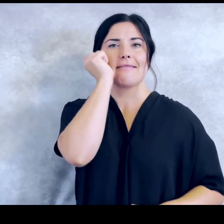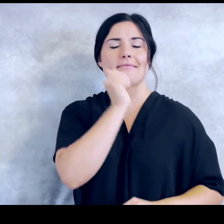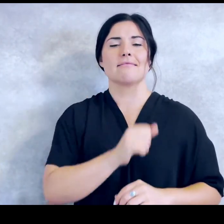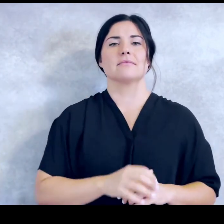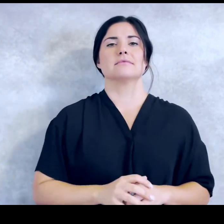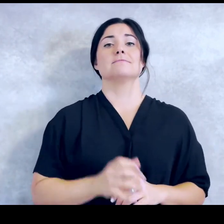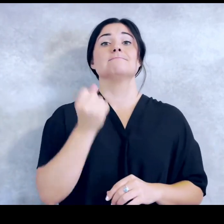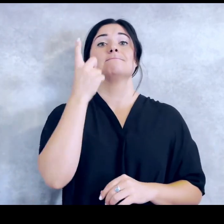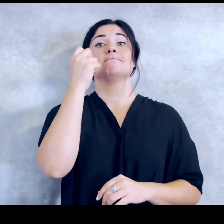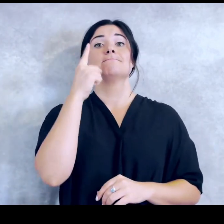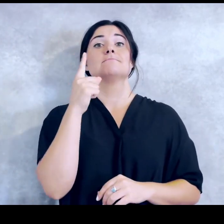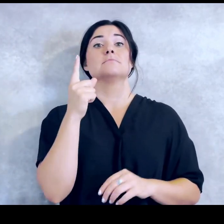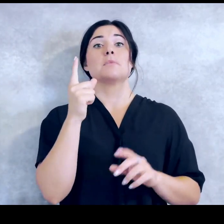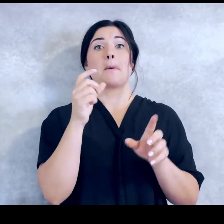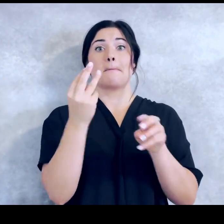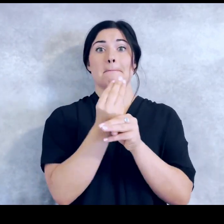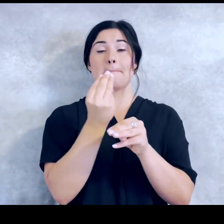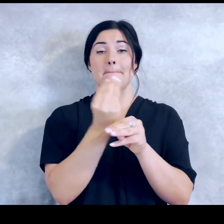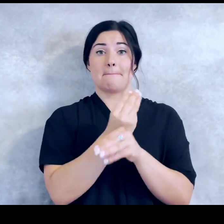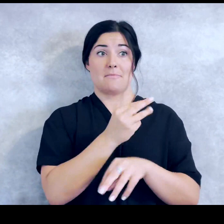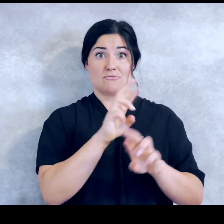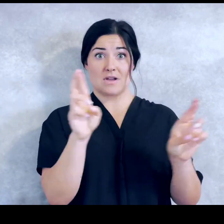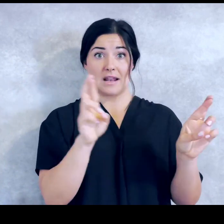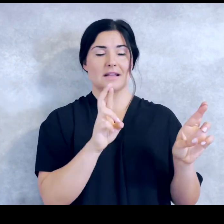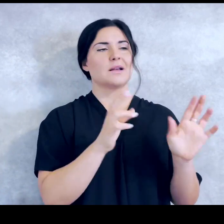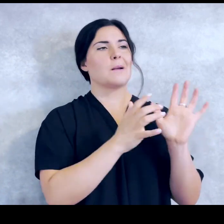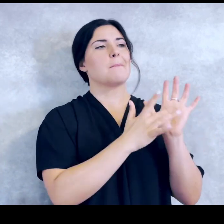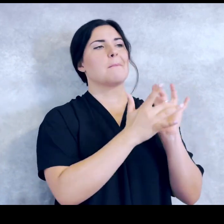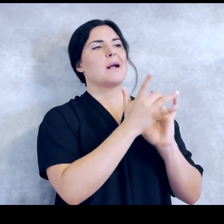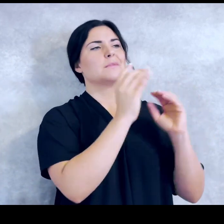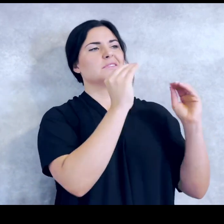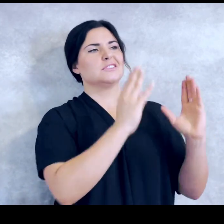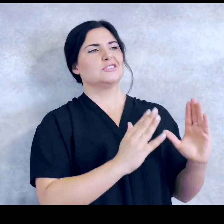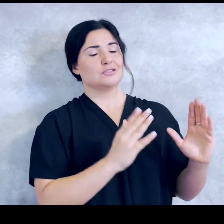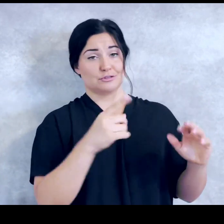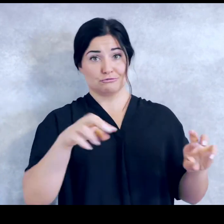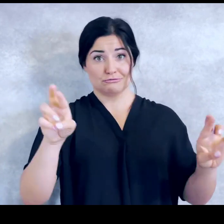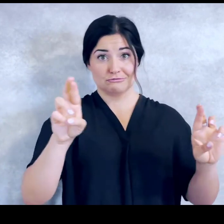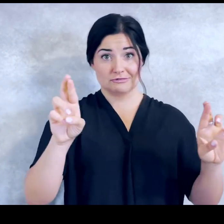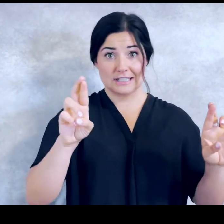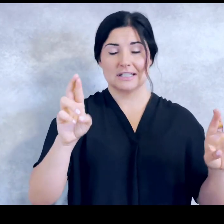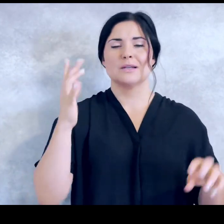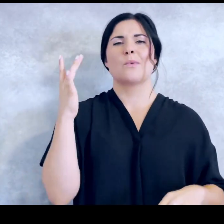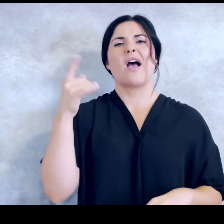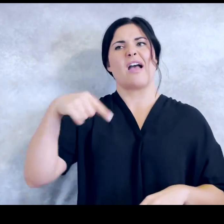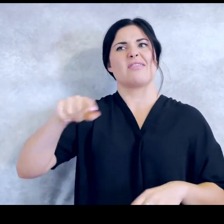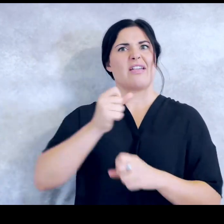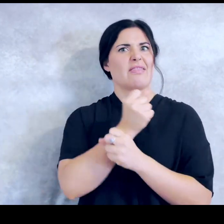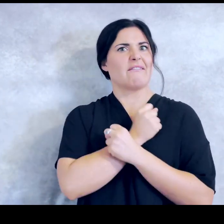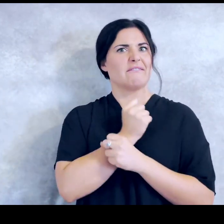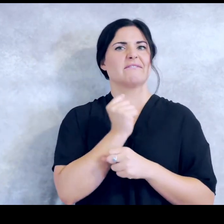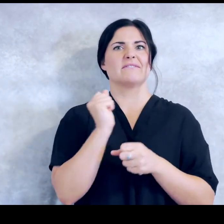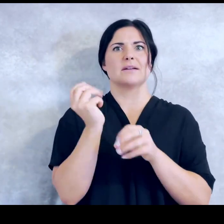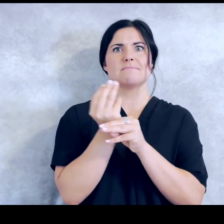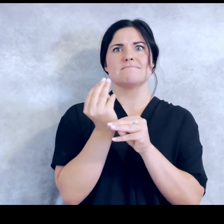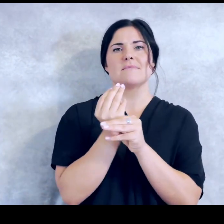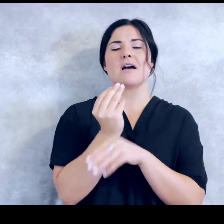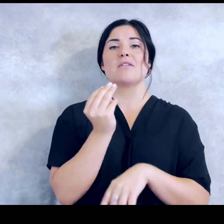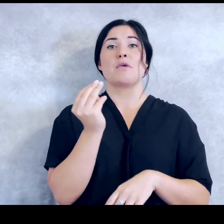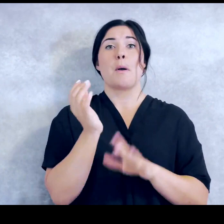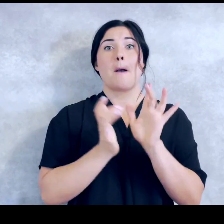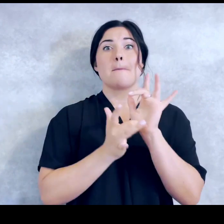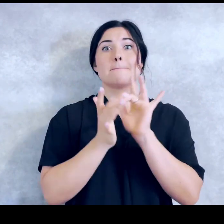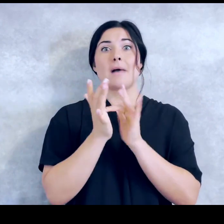attention. This is a biblical equation. Okay, all my Bible teachers, you're going to like this one. My Bible study students, you're going to like this, because